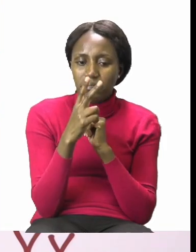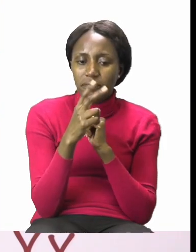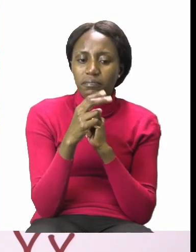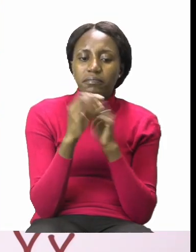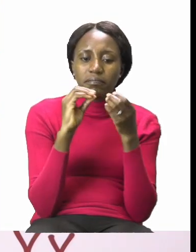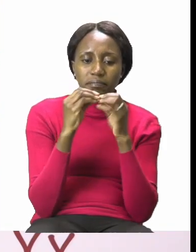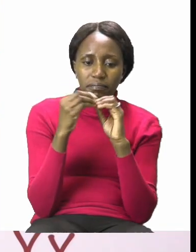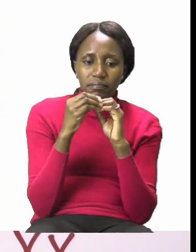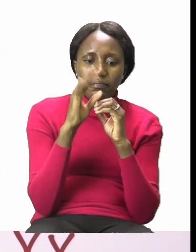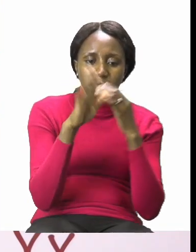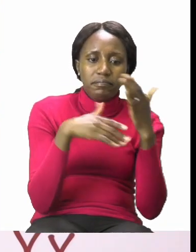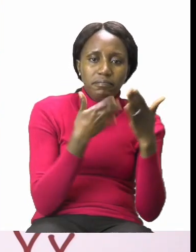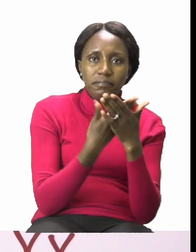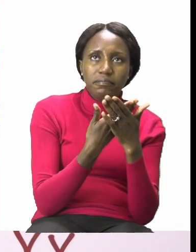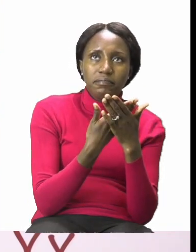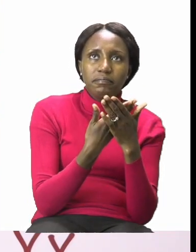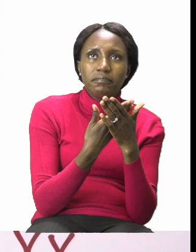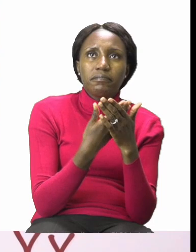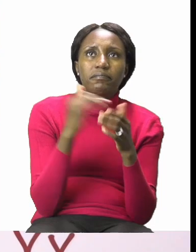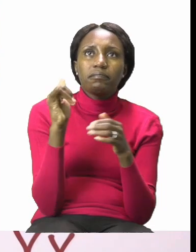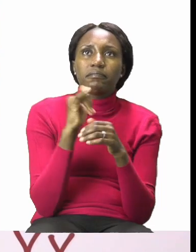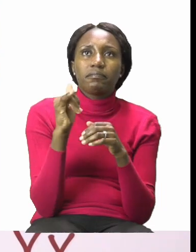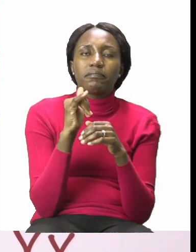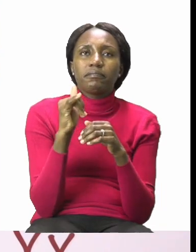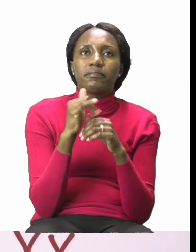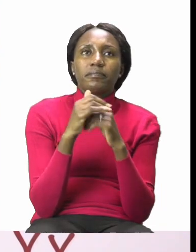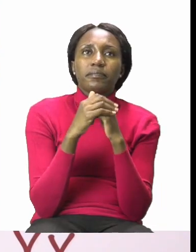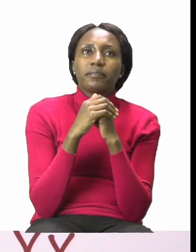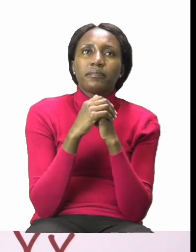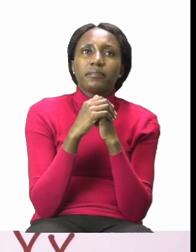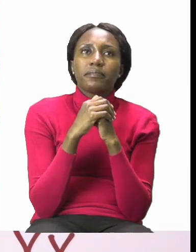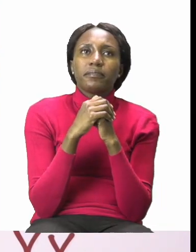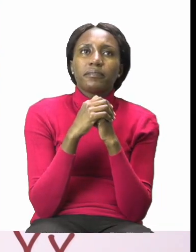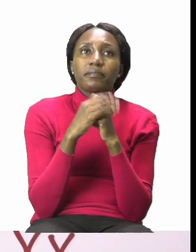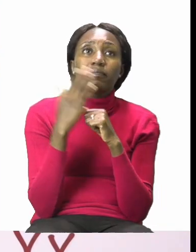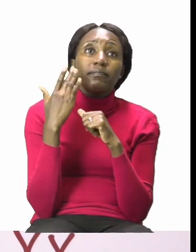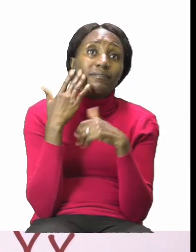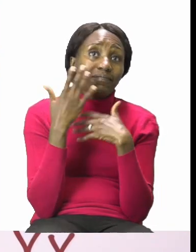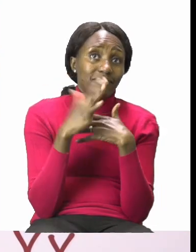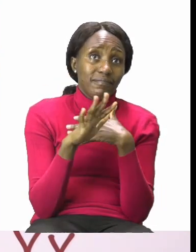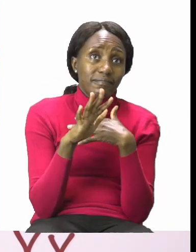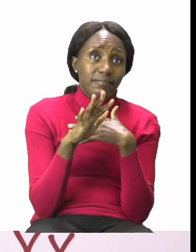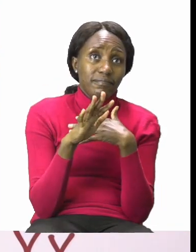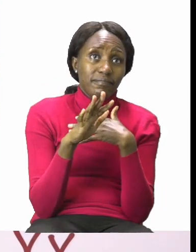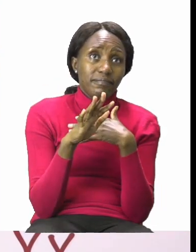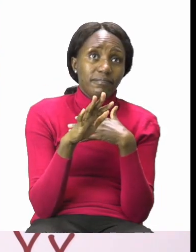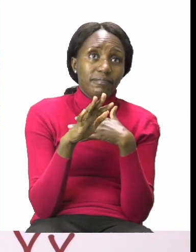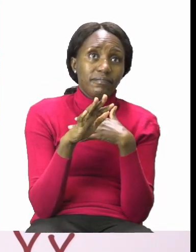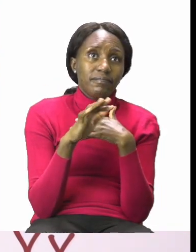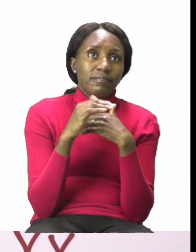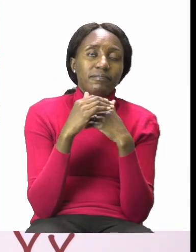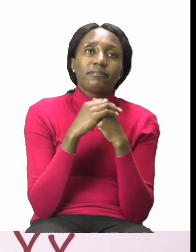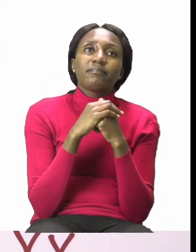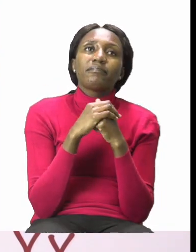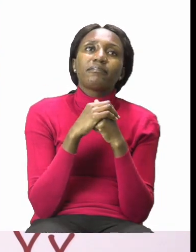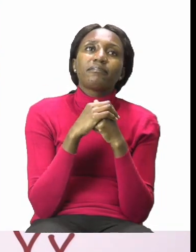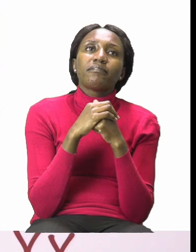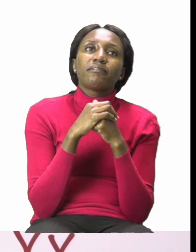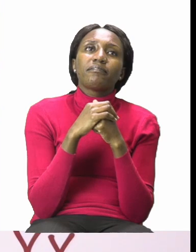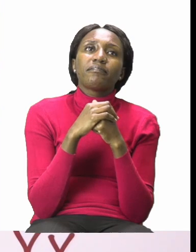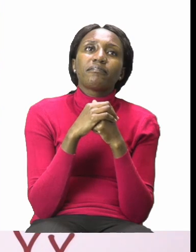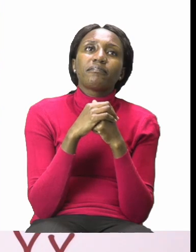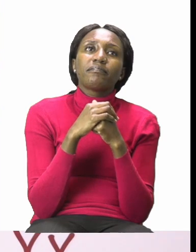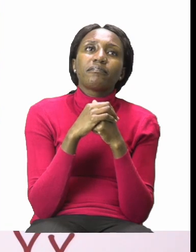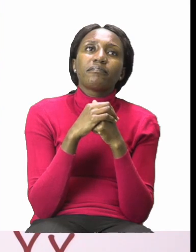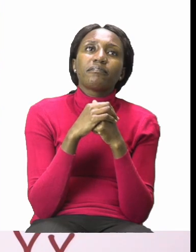the number to the set. When you're done with that one, because I know it'll be very easy for you, I want you